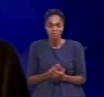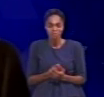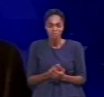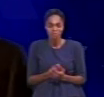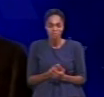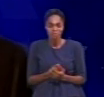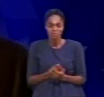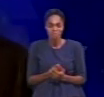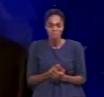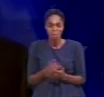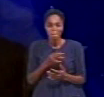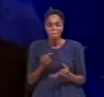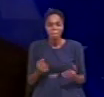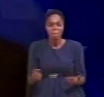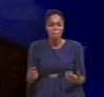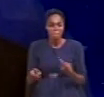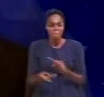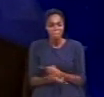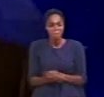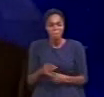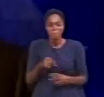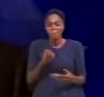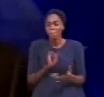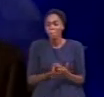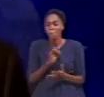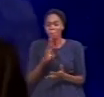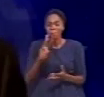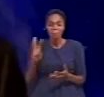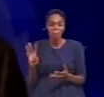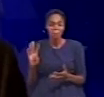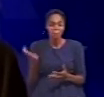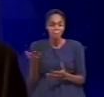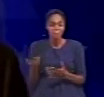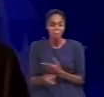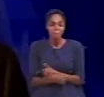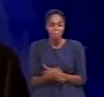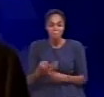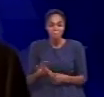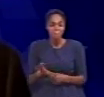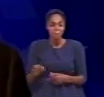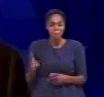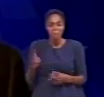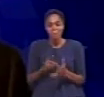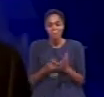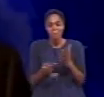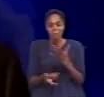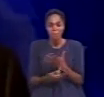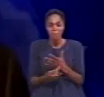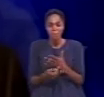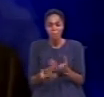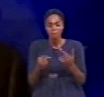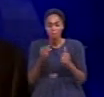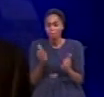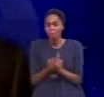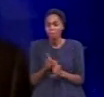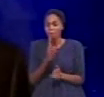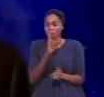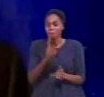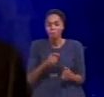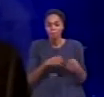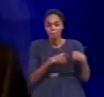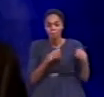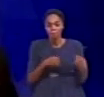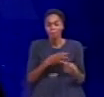So today, on this fourth day of our wonderful crusade, come with a true heart, a tender heart,